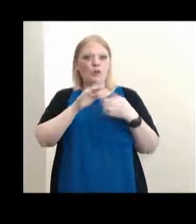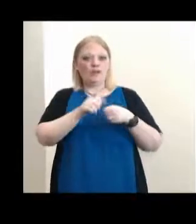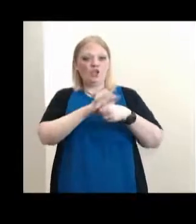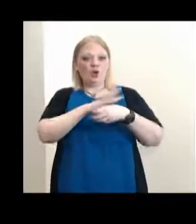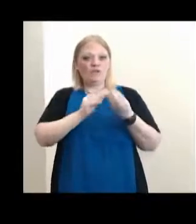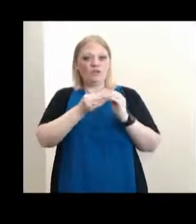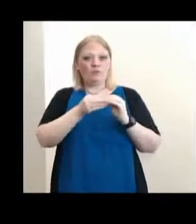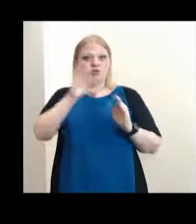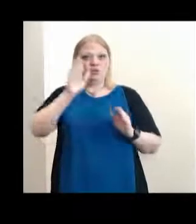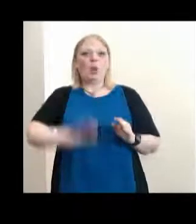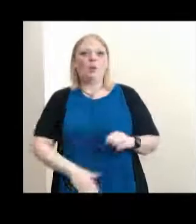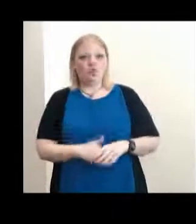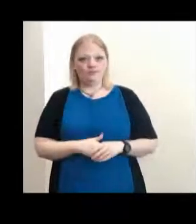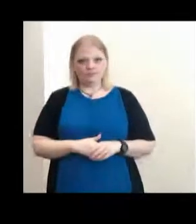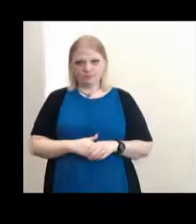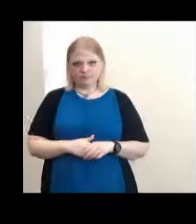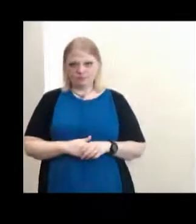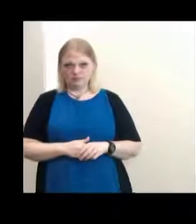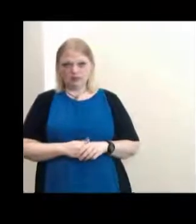lower.